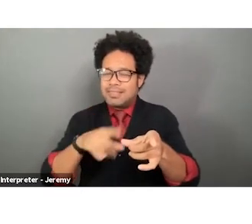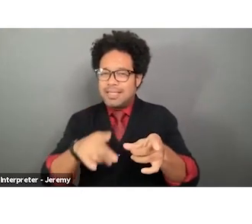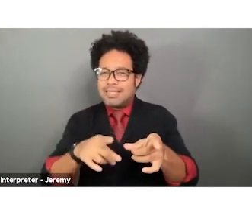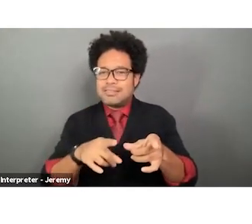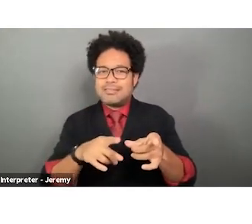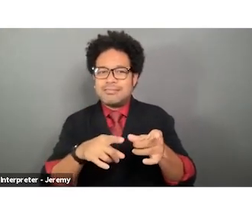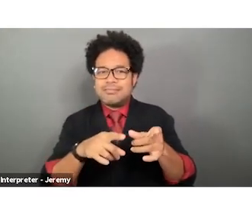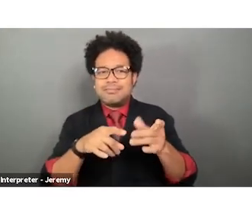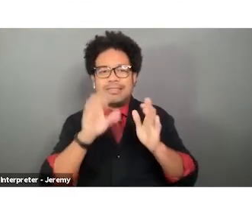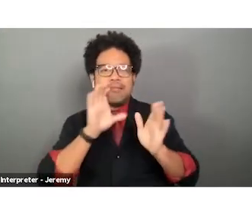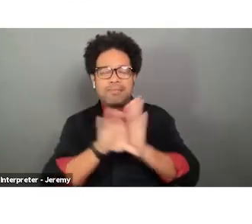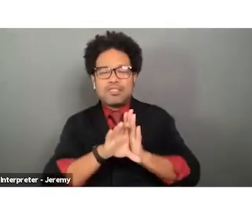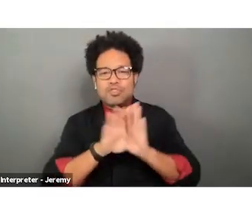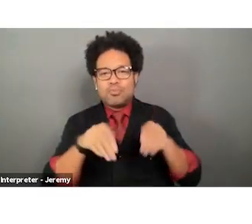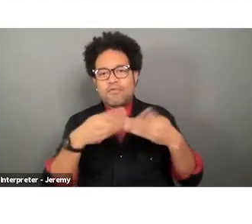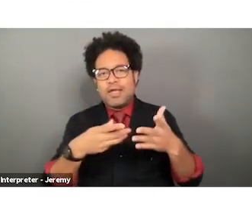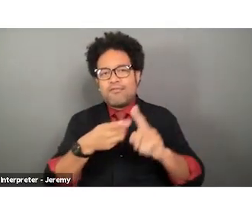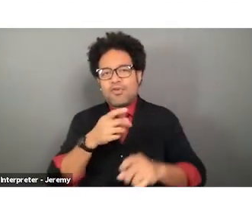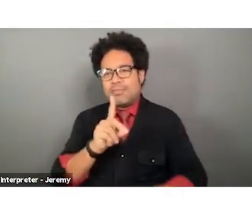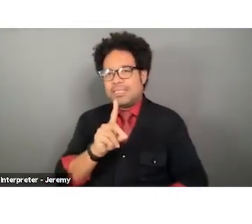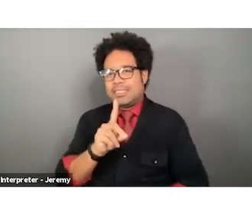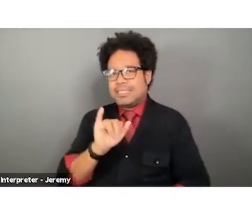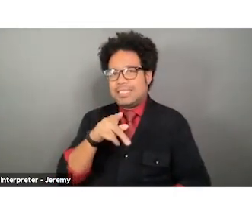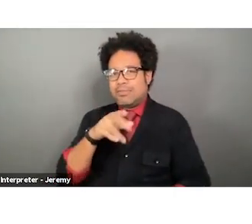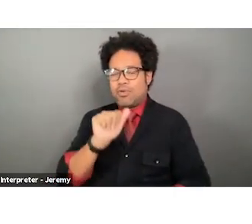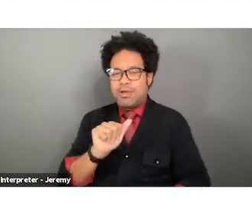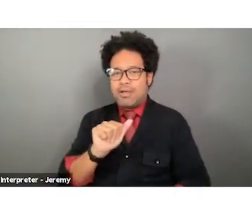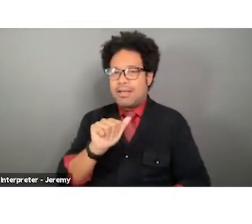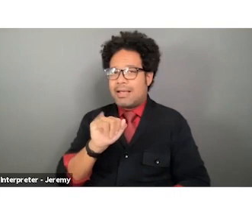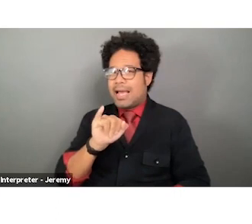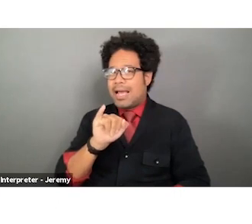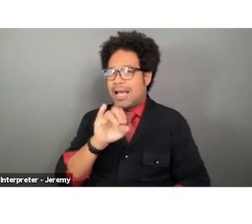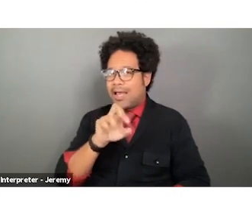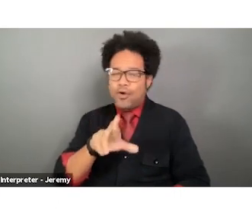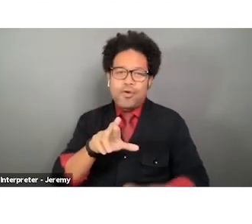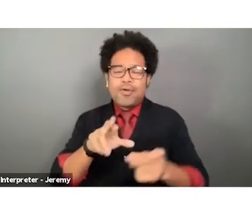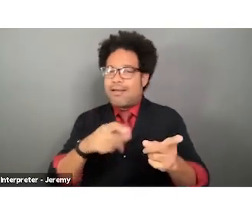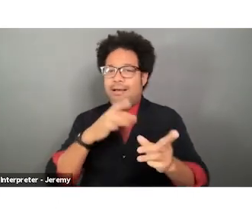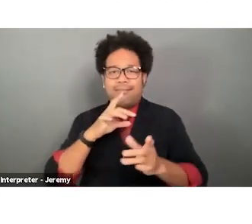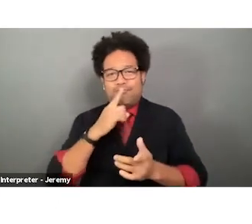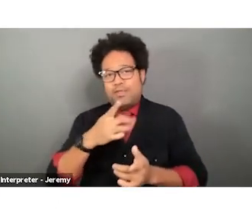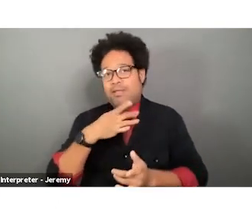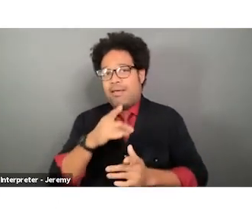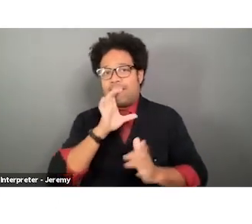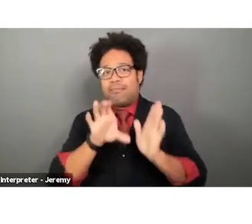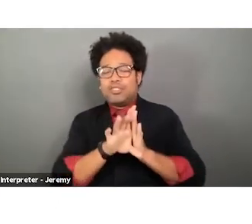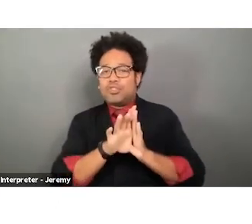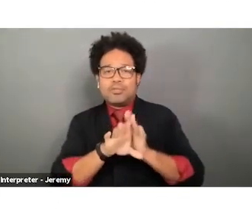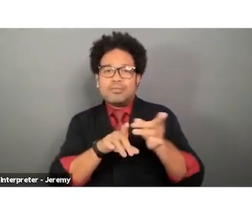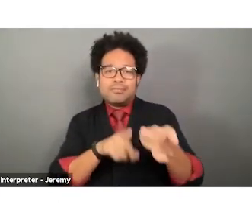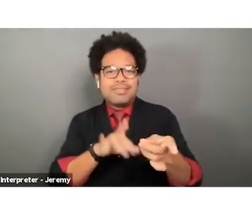provided by Deepa Iyer that I really, really like, and I think it's very, very spot on. So here are the roles that Deepa Iyer